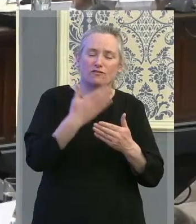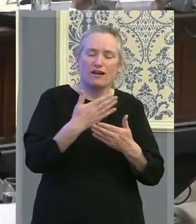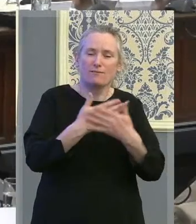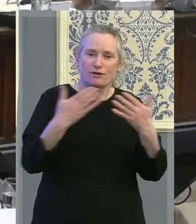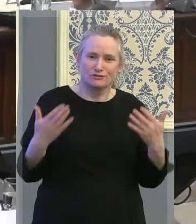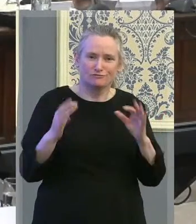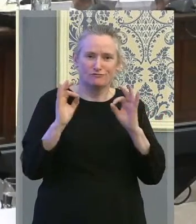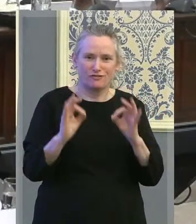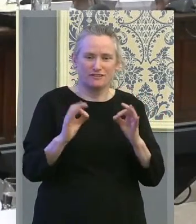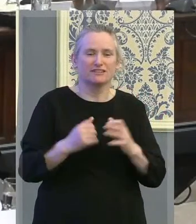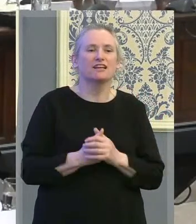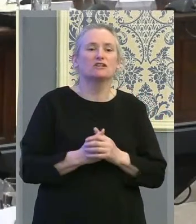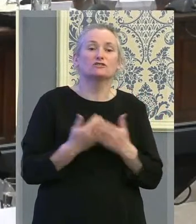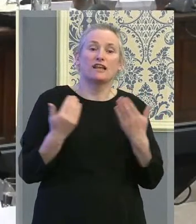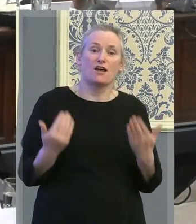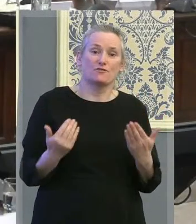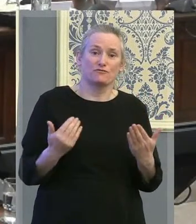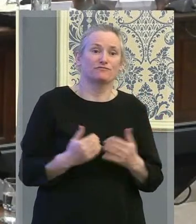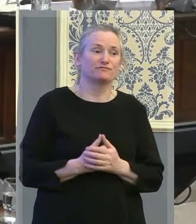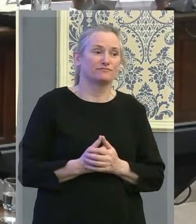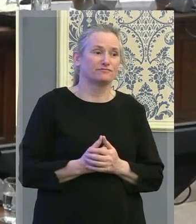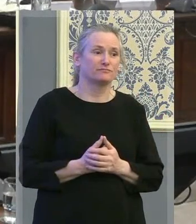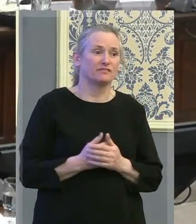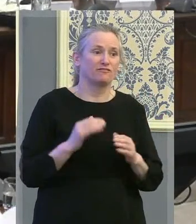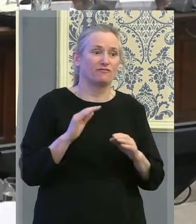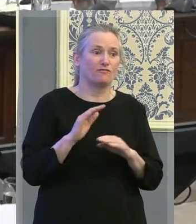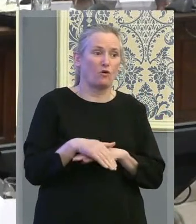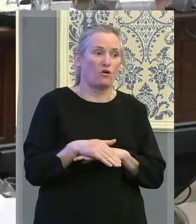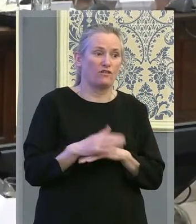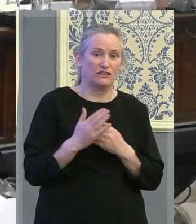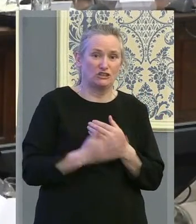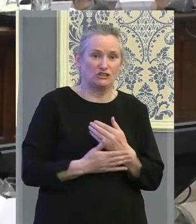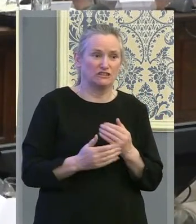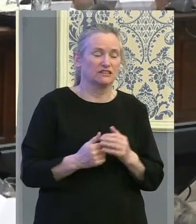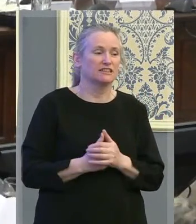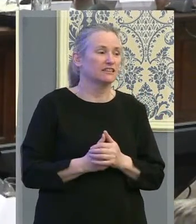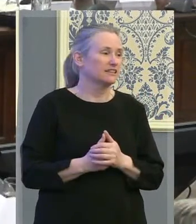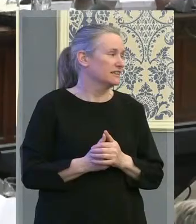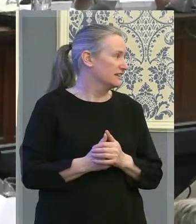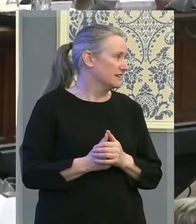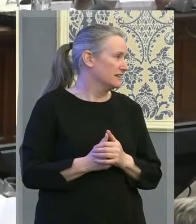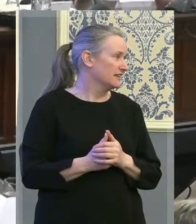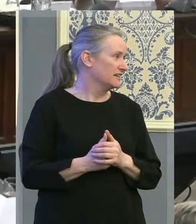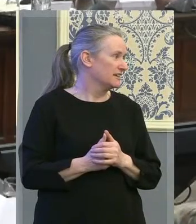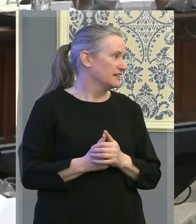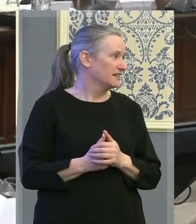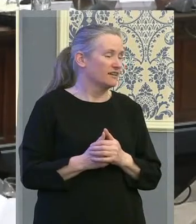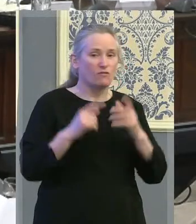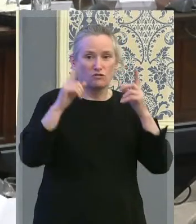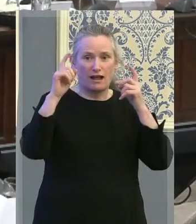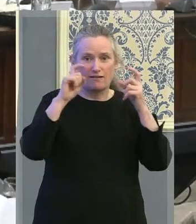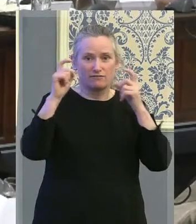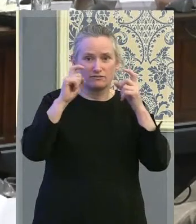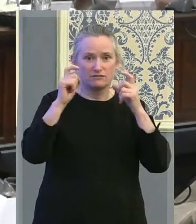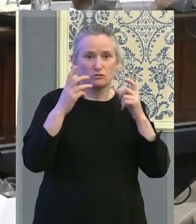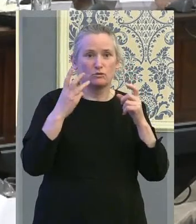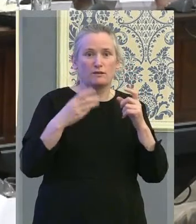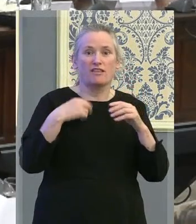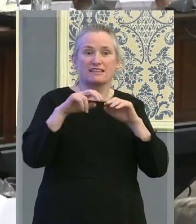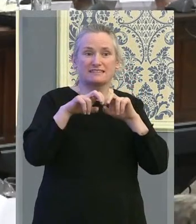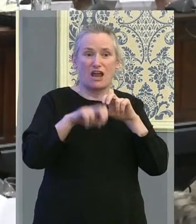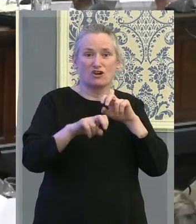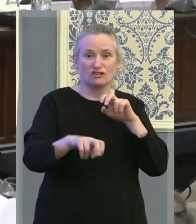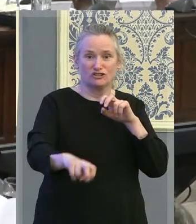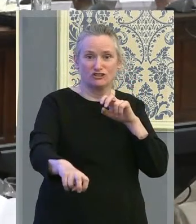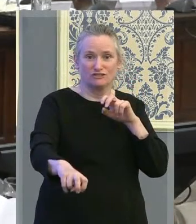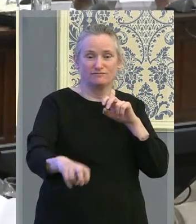that. So now, before I close the meeting, I just want to advise that the photographs will take place on the stairs and in the